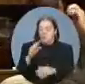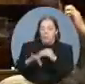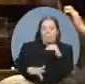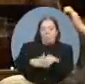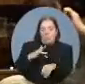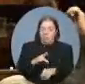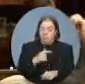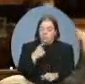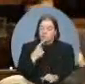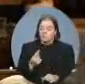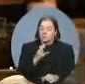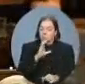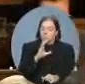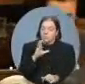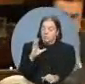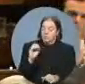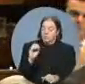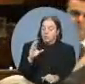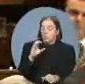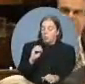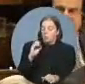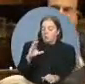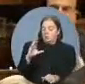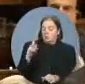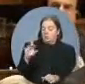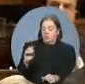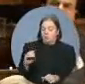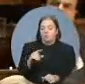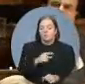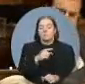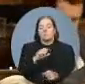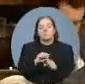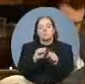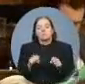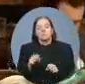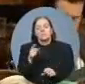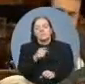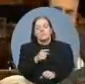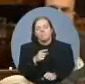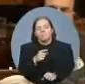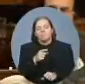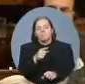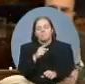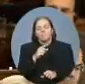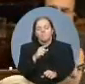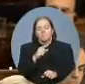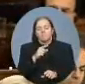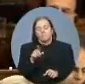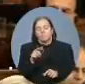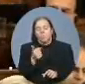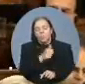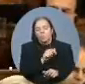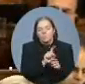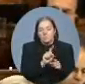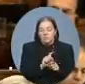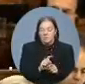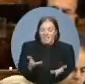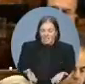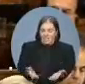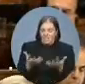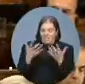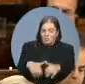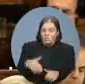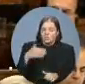one of the best in the world by the OECD, and the EU has a similar system. Rather than use phony excuses to